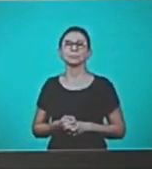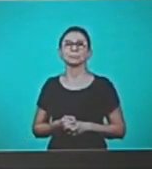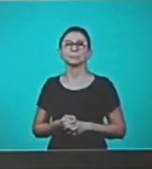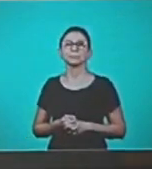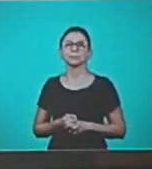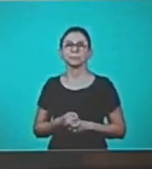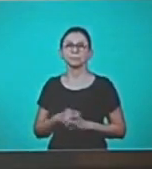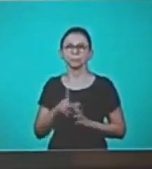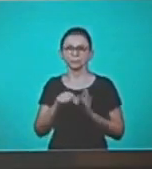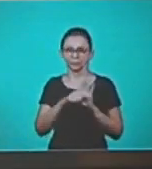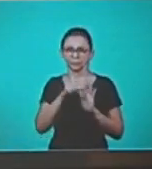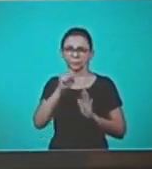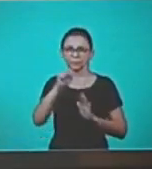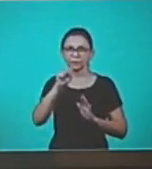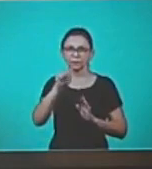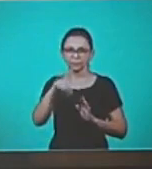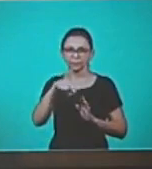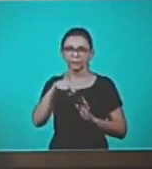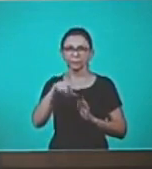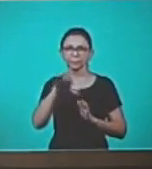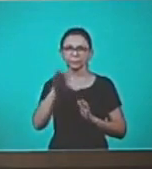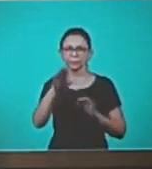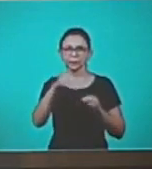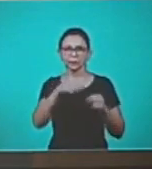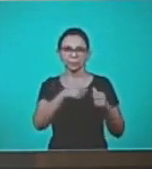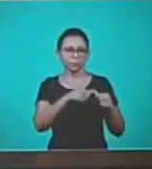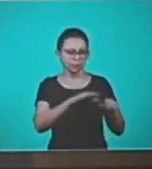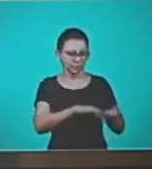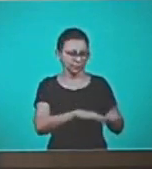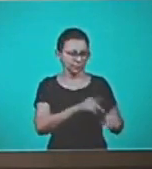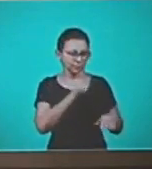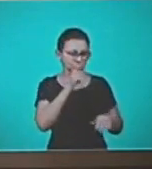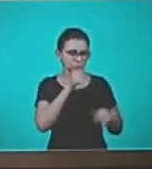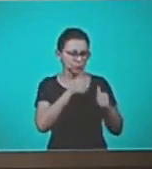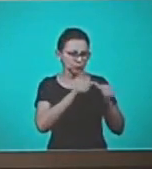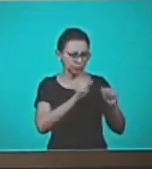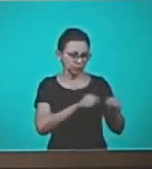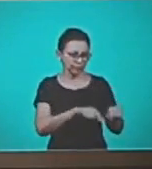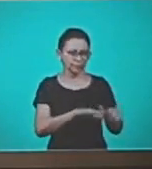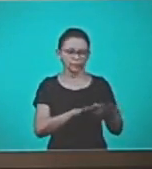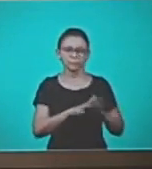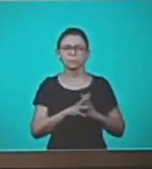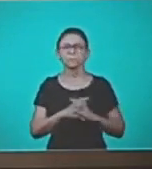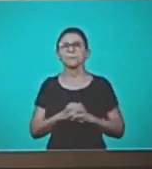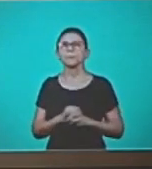And now verse 8. Also, verse 8. You can stay here, Gilson.